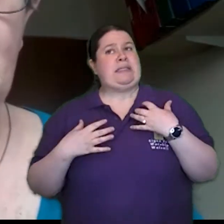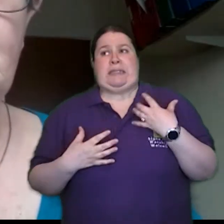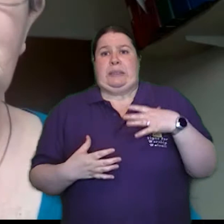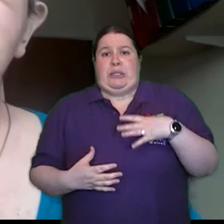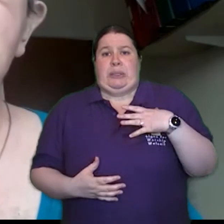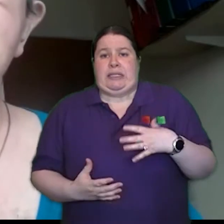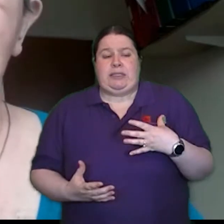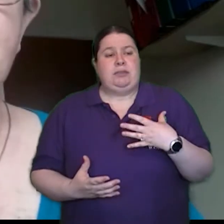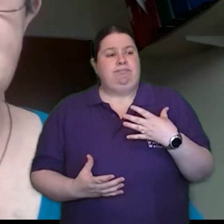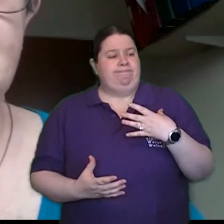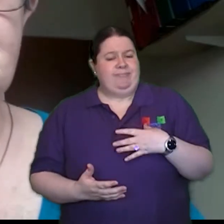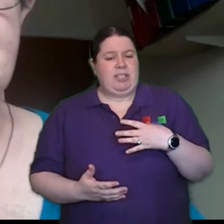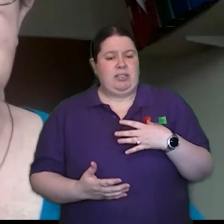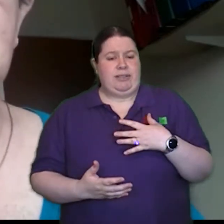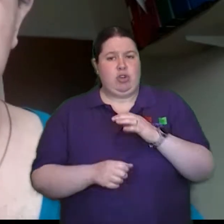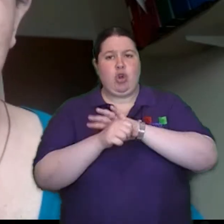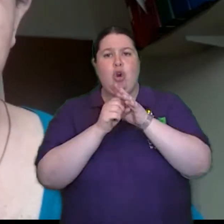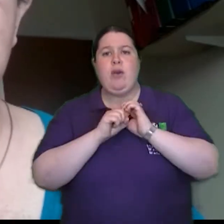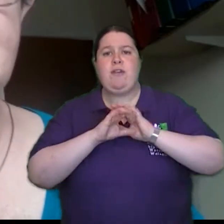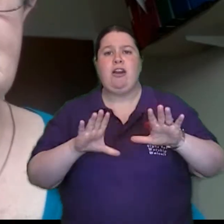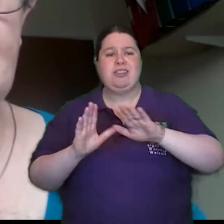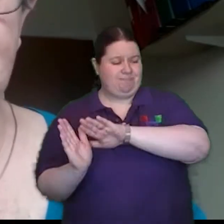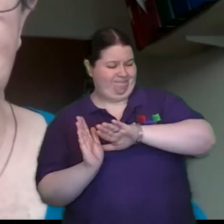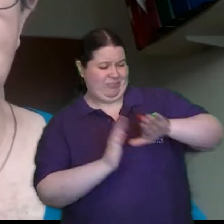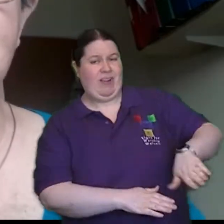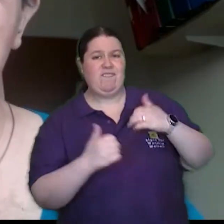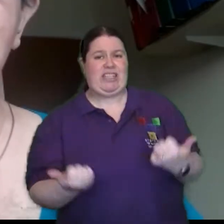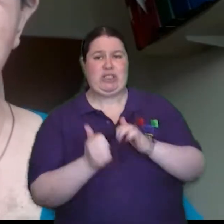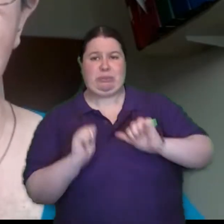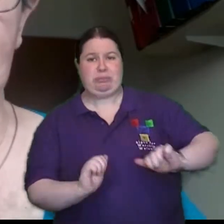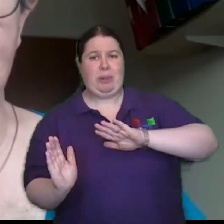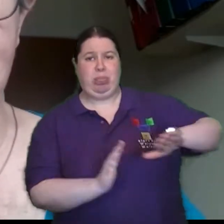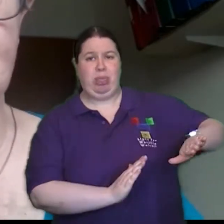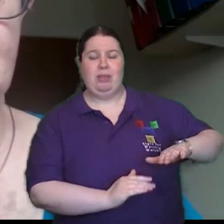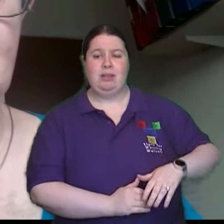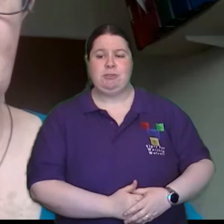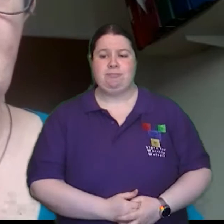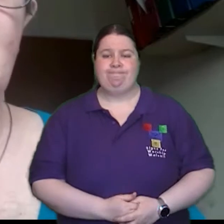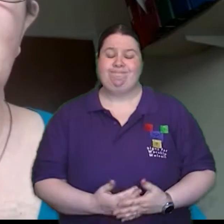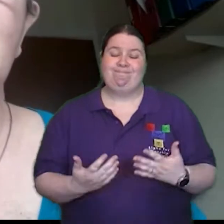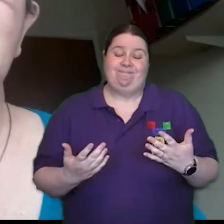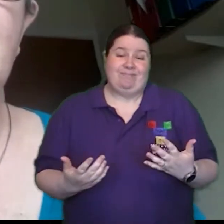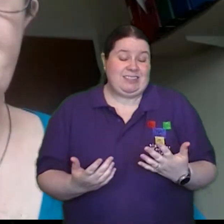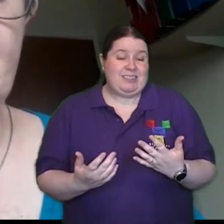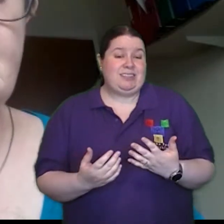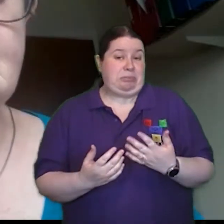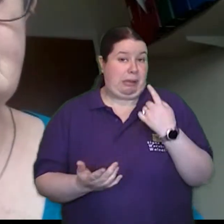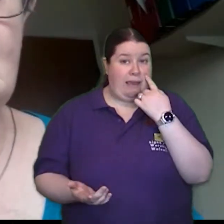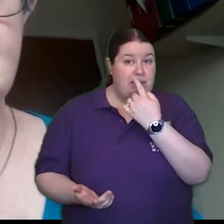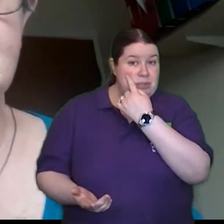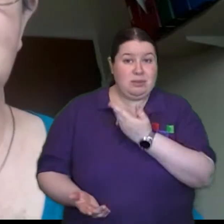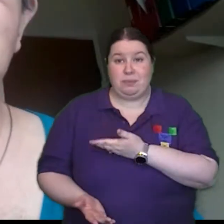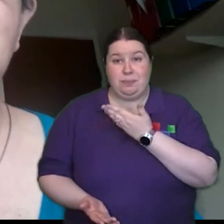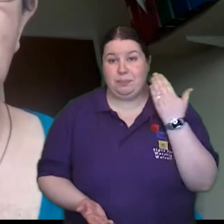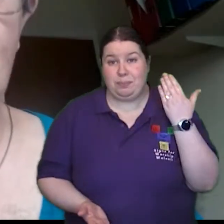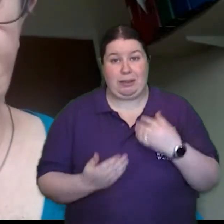We are all desperate to see COVID-19 consigned to the past, although there is as